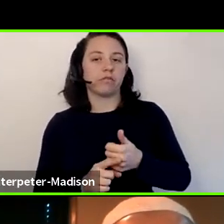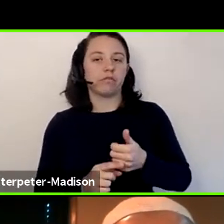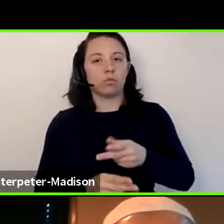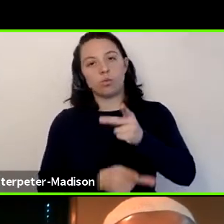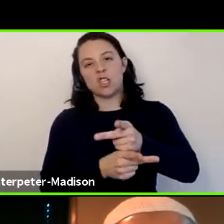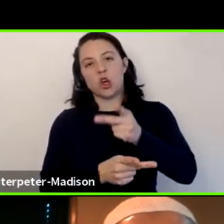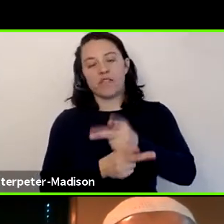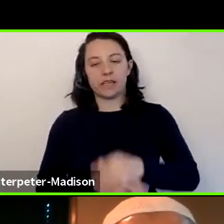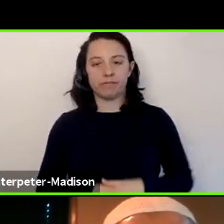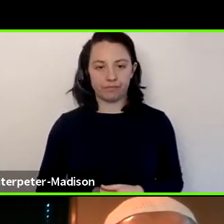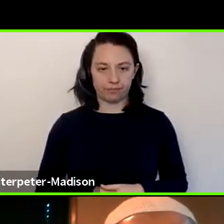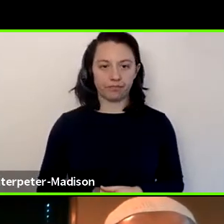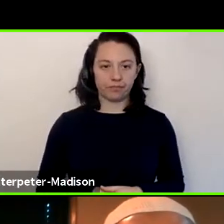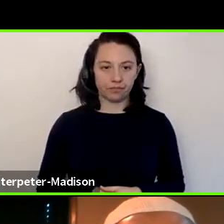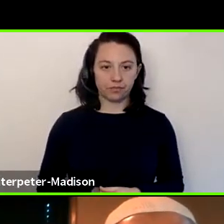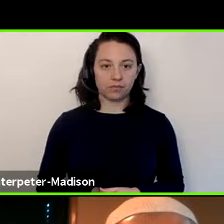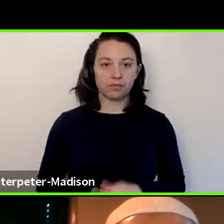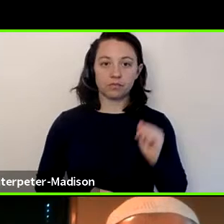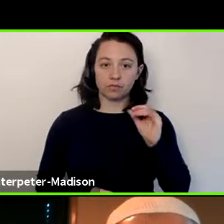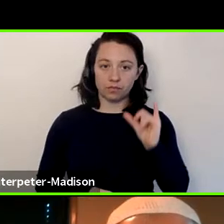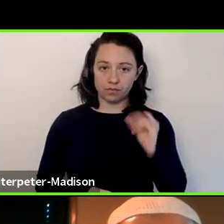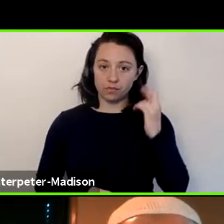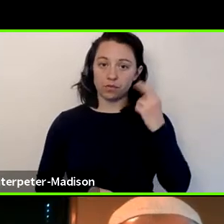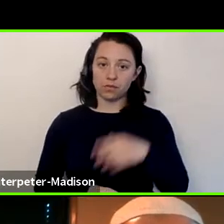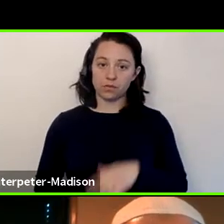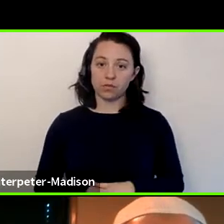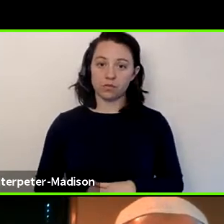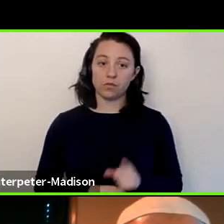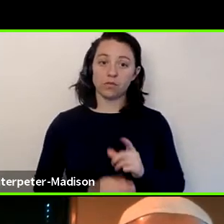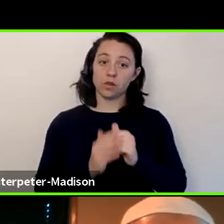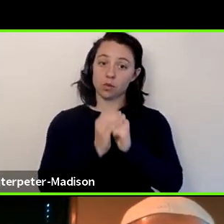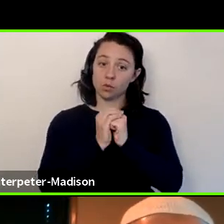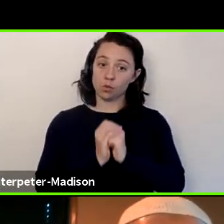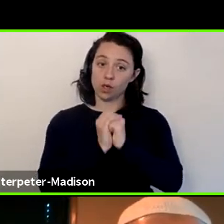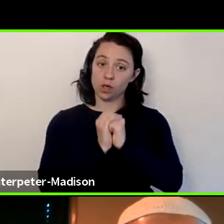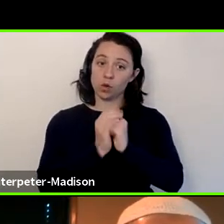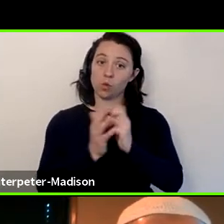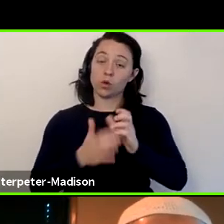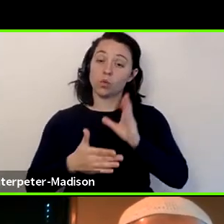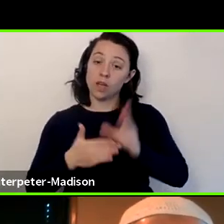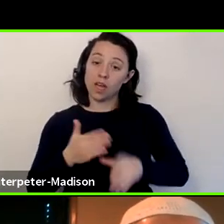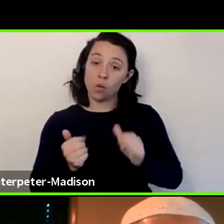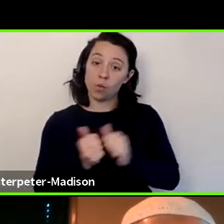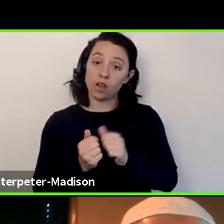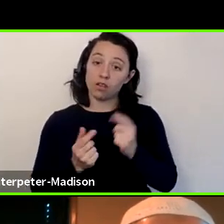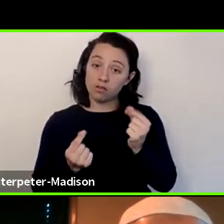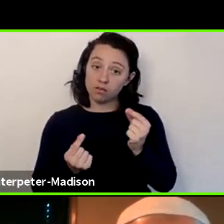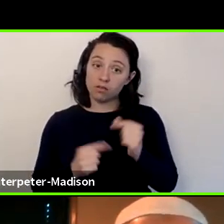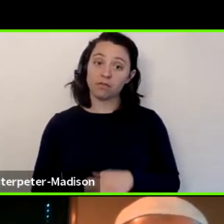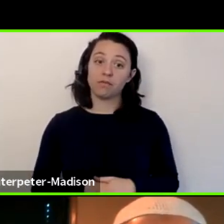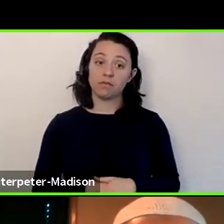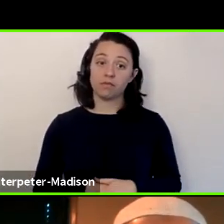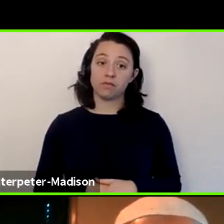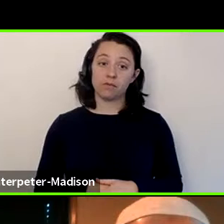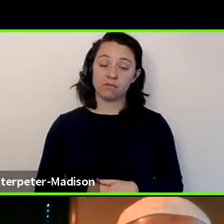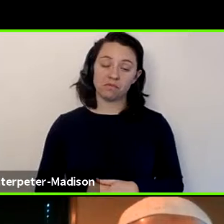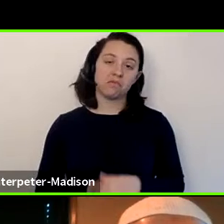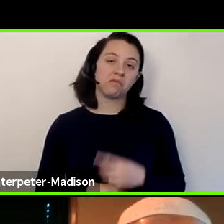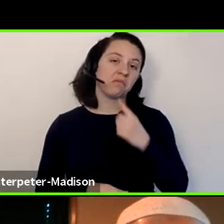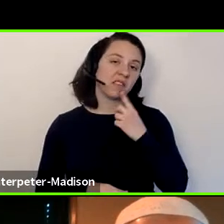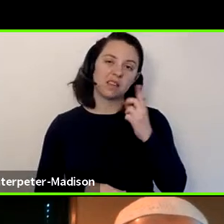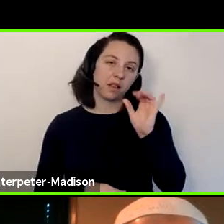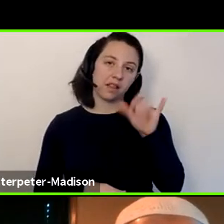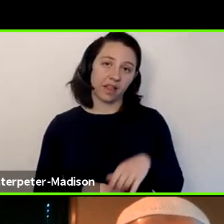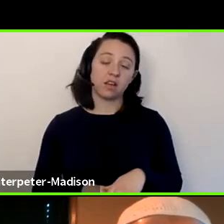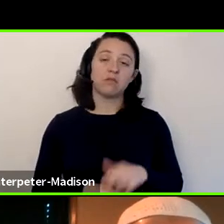And this is why the prayer I would like to end with says something like that. Oh God,